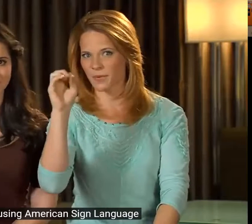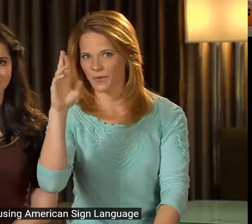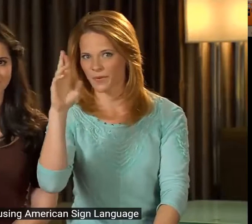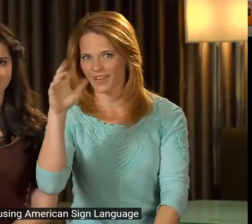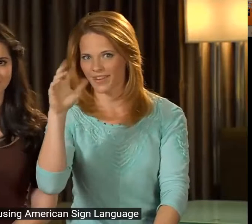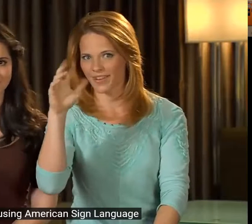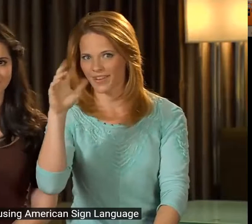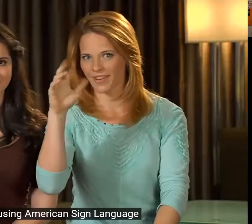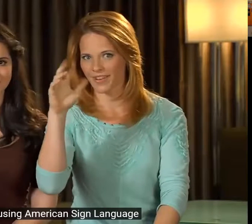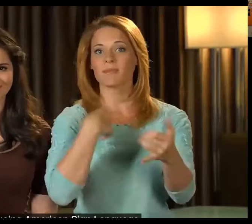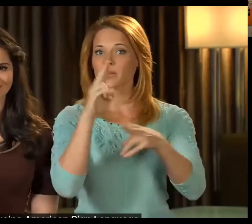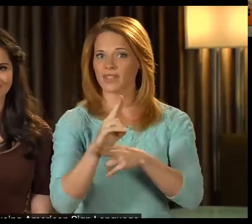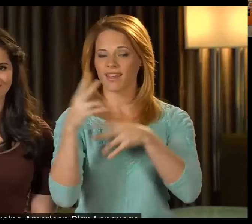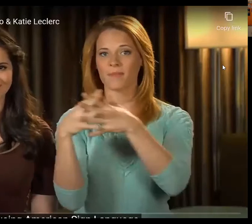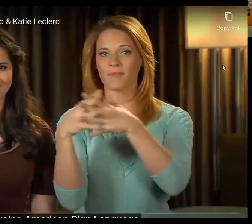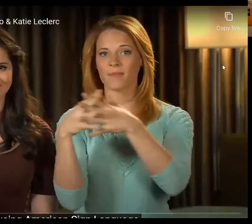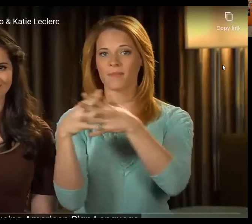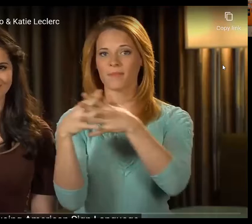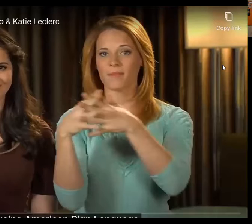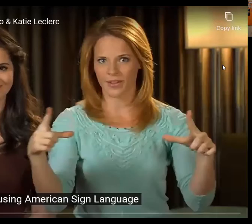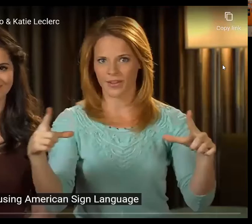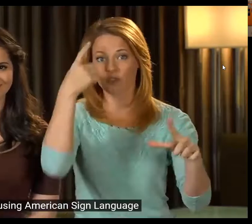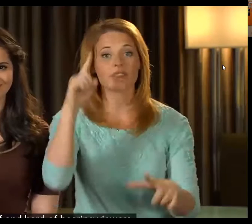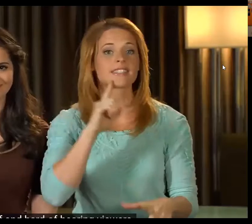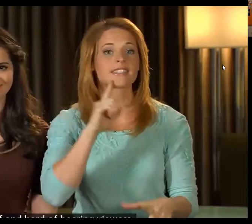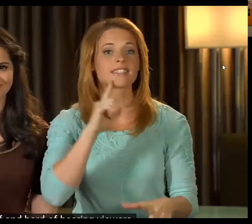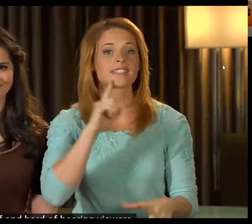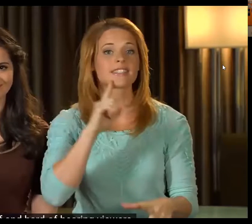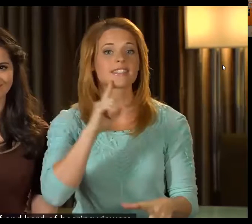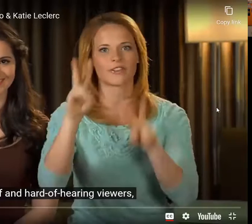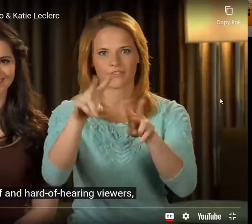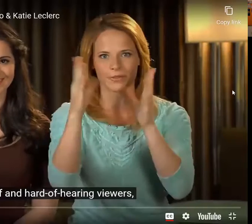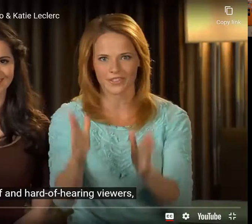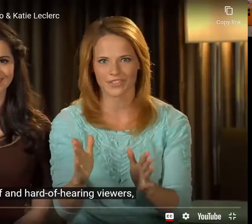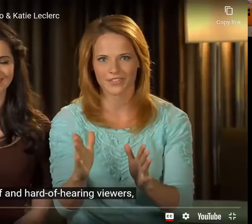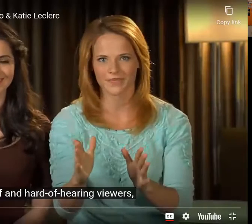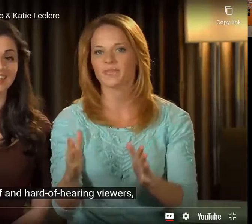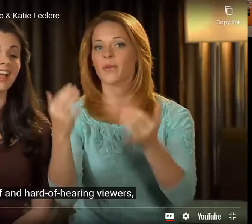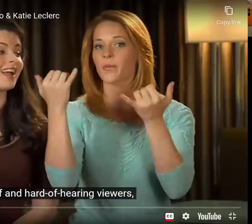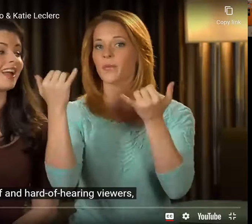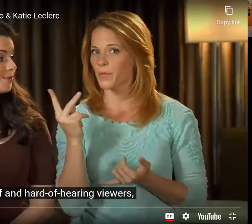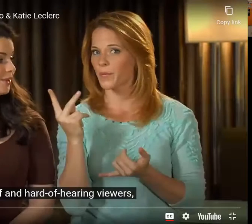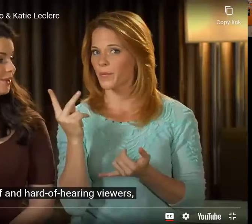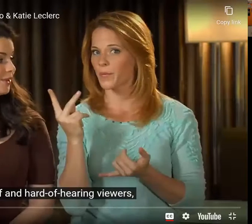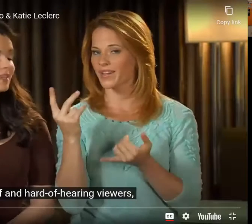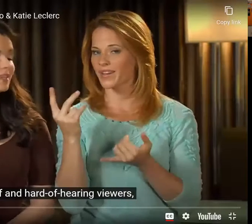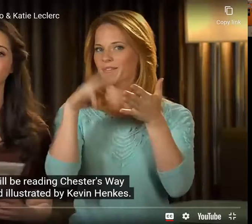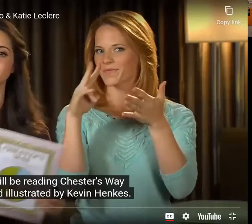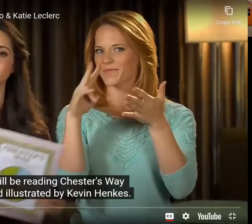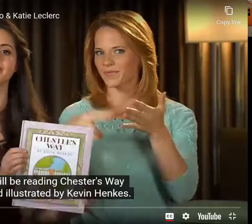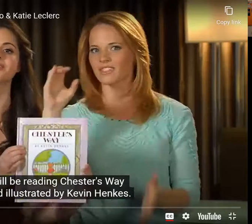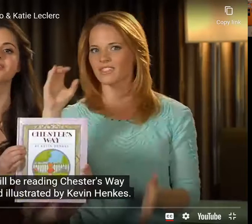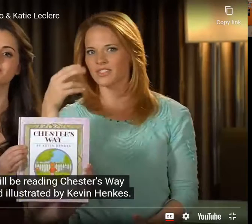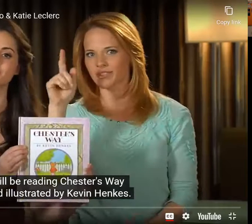Morano. Today I'm using American Sign Language for the deaf and hard of hearing viewers. And we will be